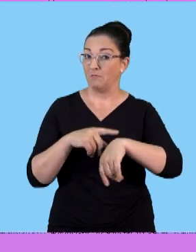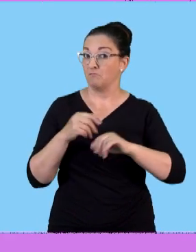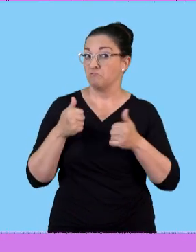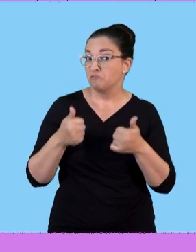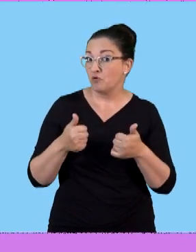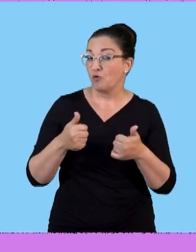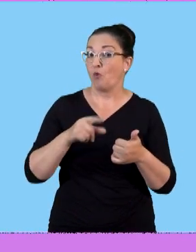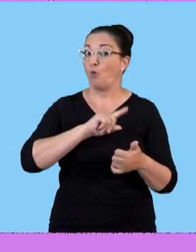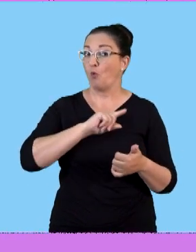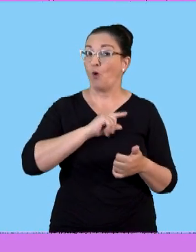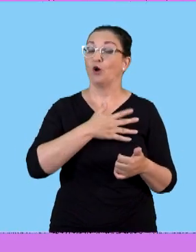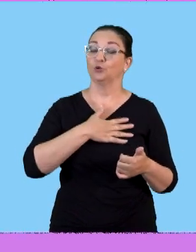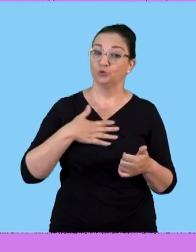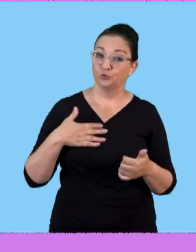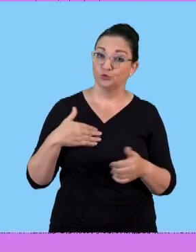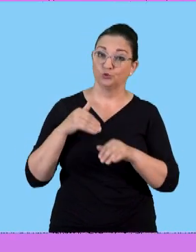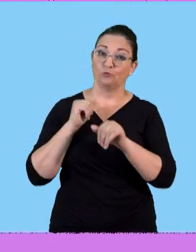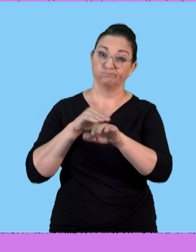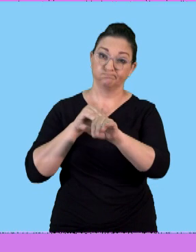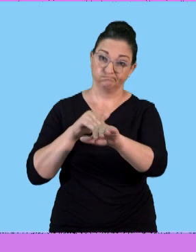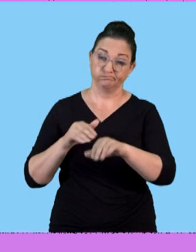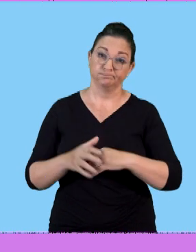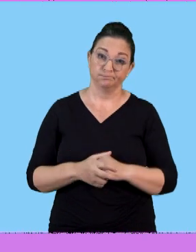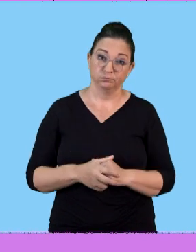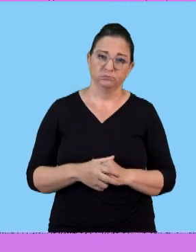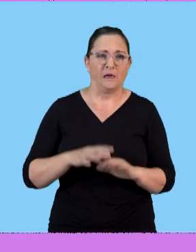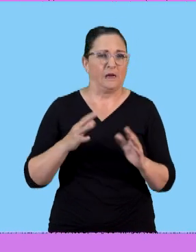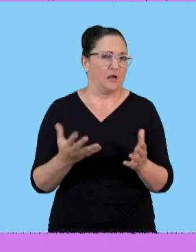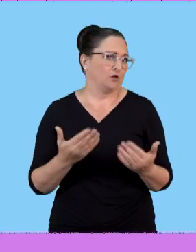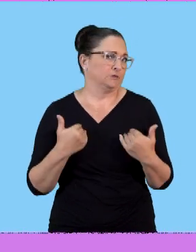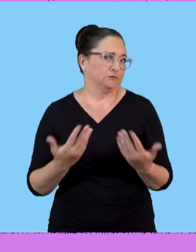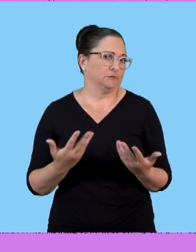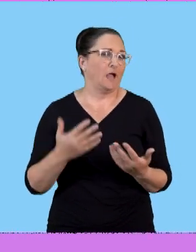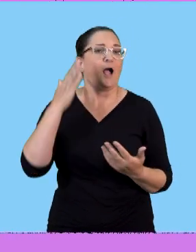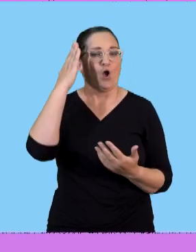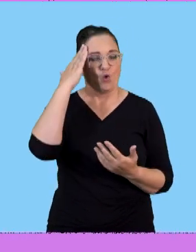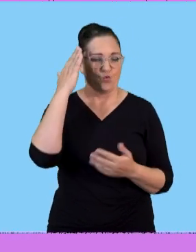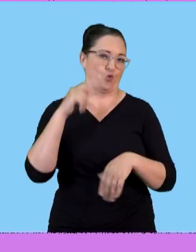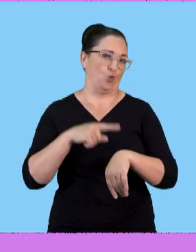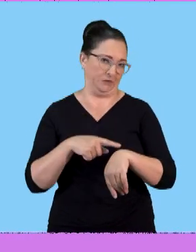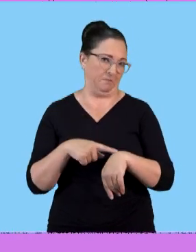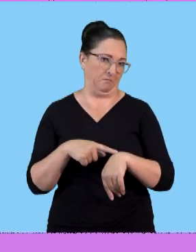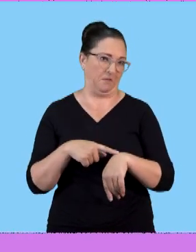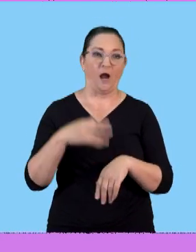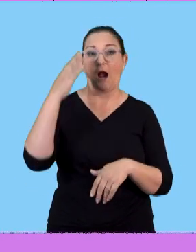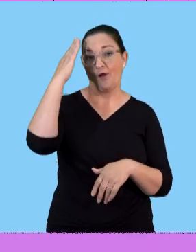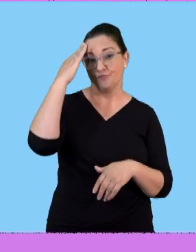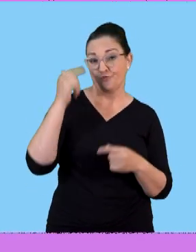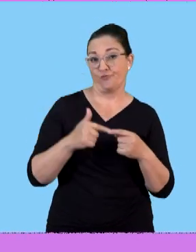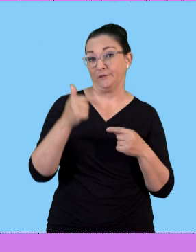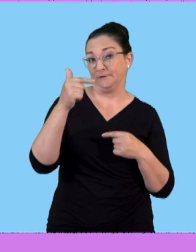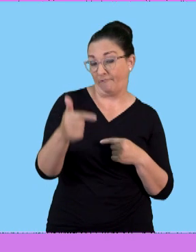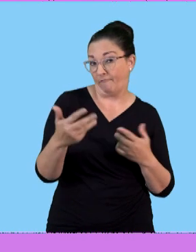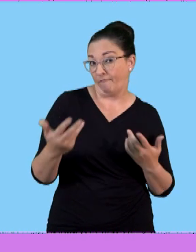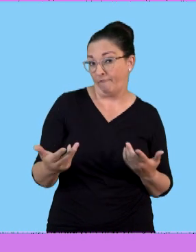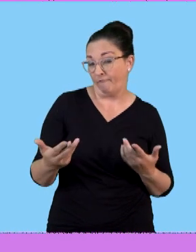right, is due to slow traffic. Okay, so how will I tackle this one? I know what the time is. I know what the distance